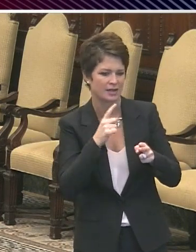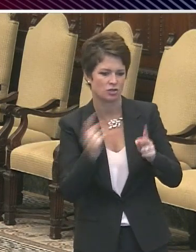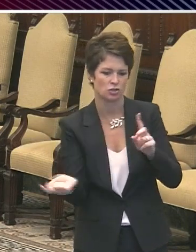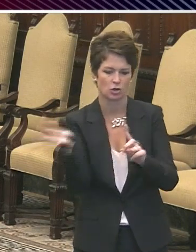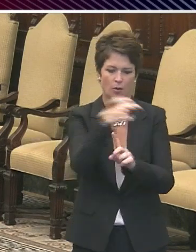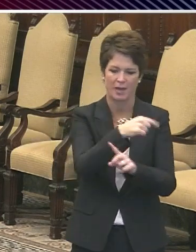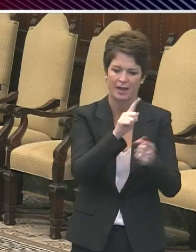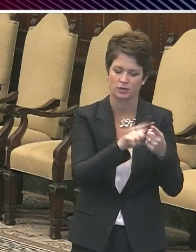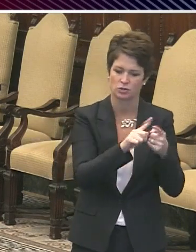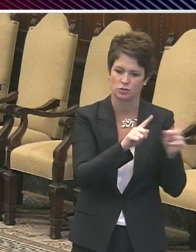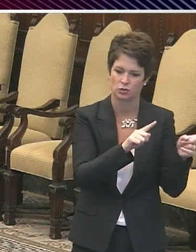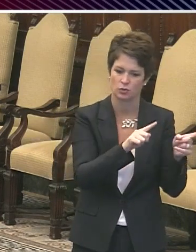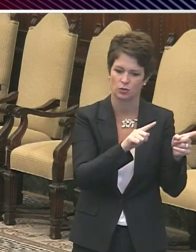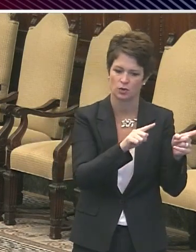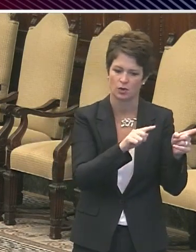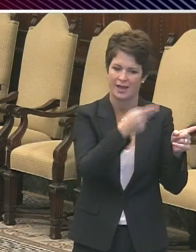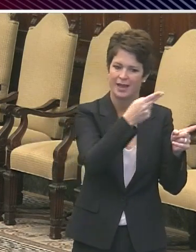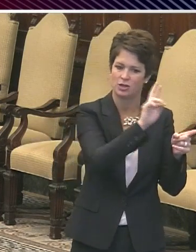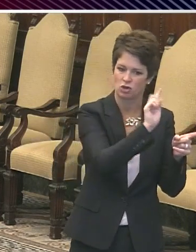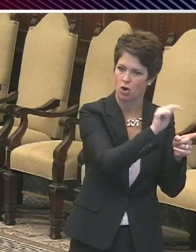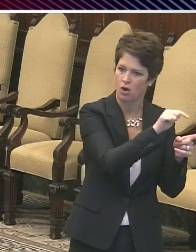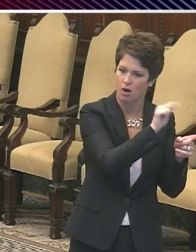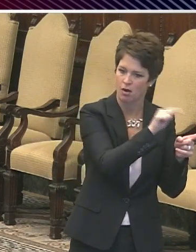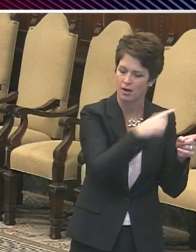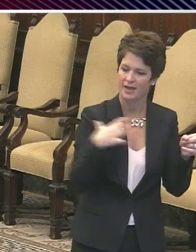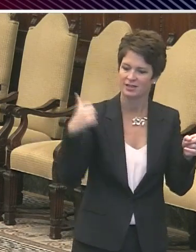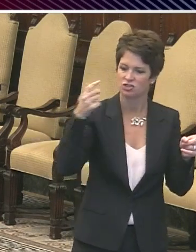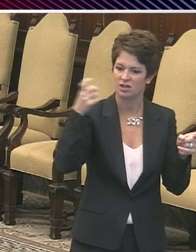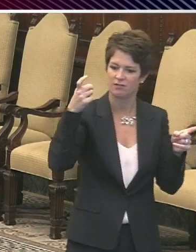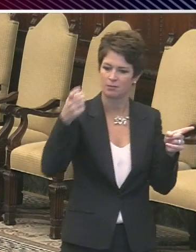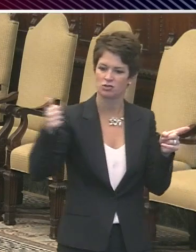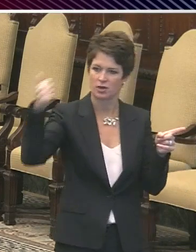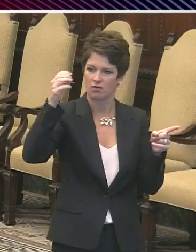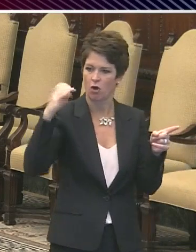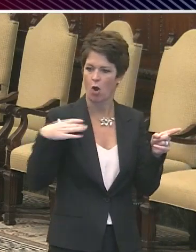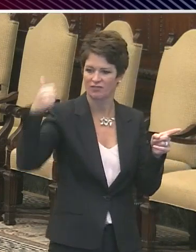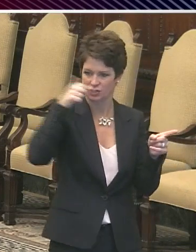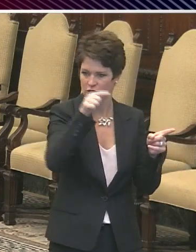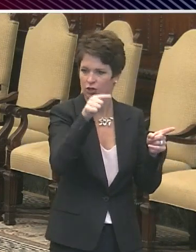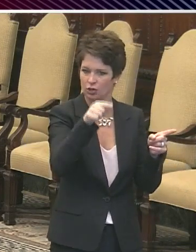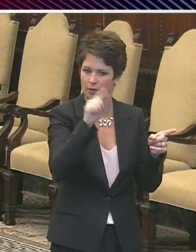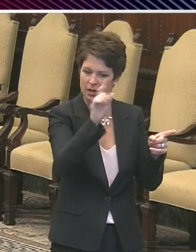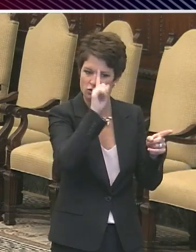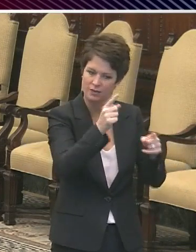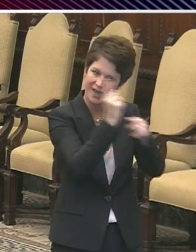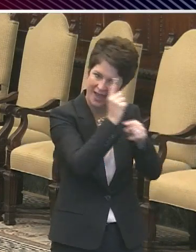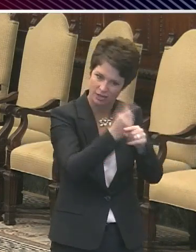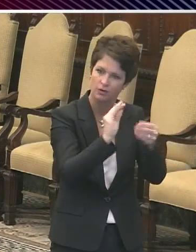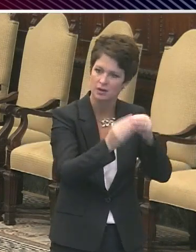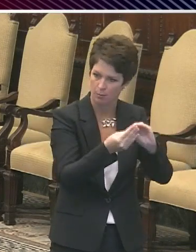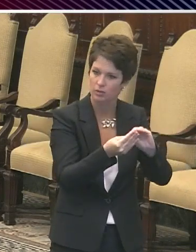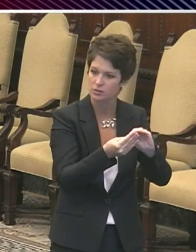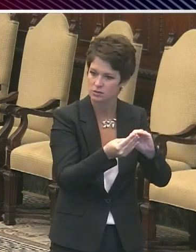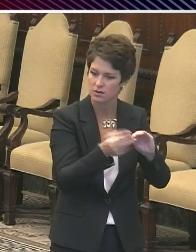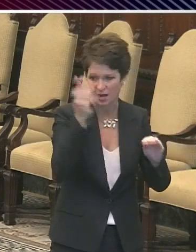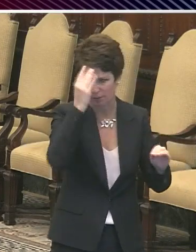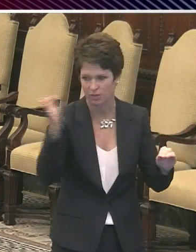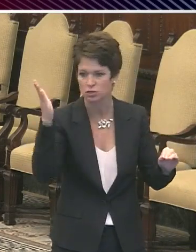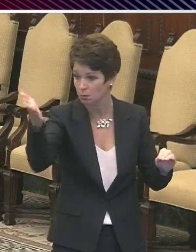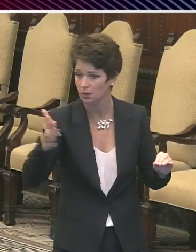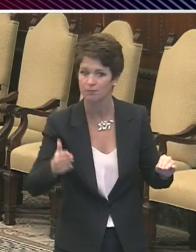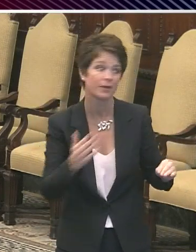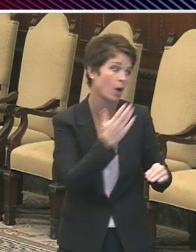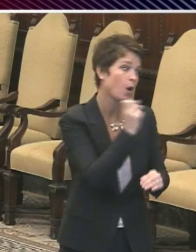circle back with our OHR and Chief Administrative Officer. Make sure we have the accurate information.